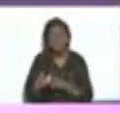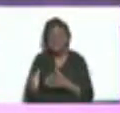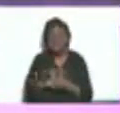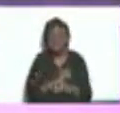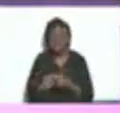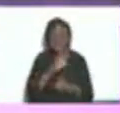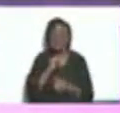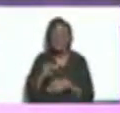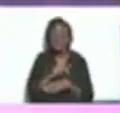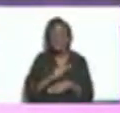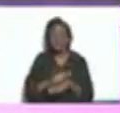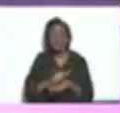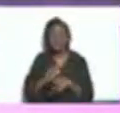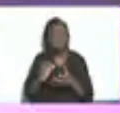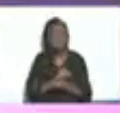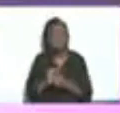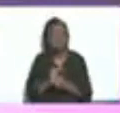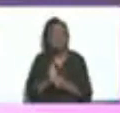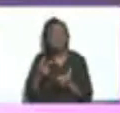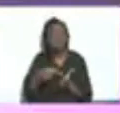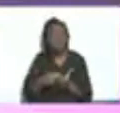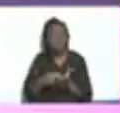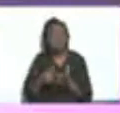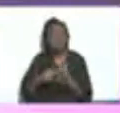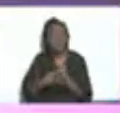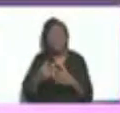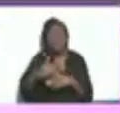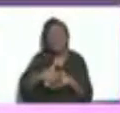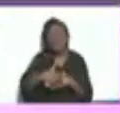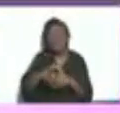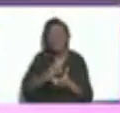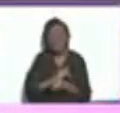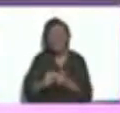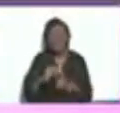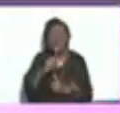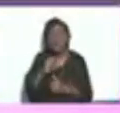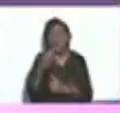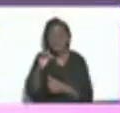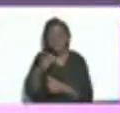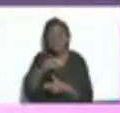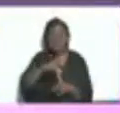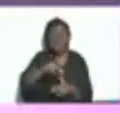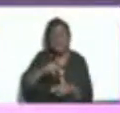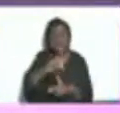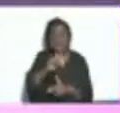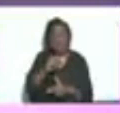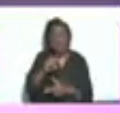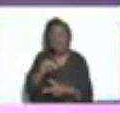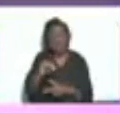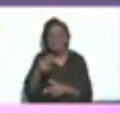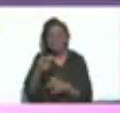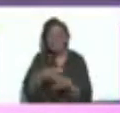whose existence came about in the aftermath of the devastating 2019 Hurricane Dorian. In its short lifetime, though,